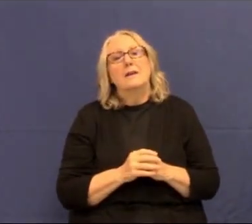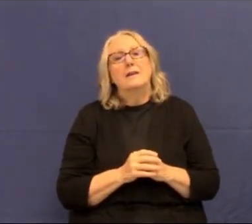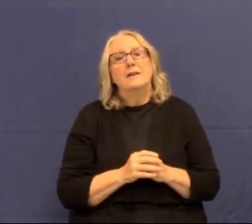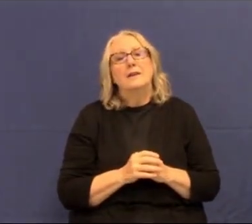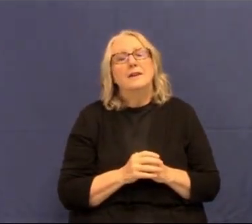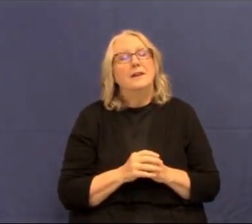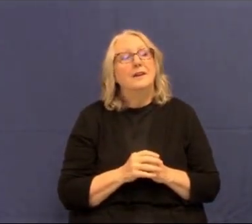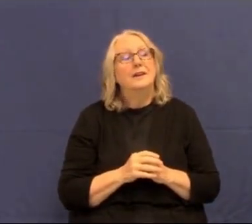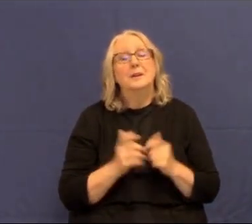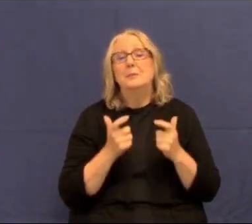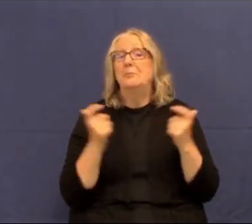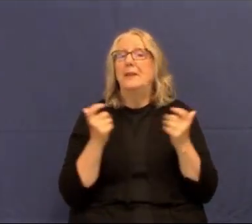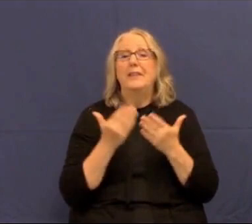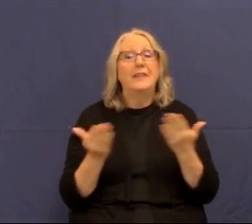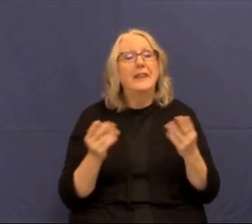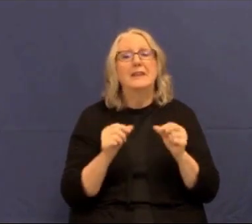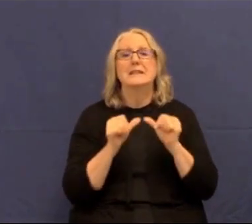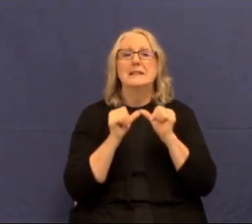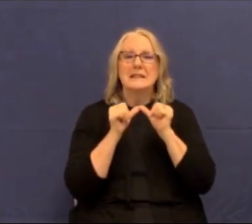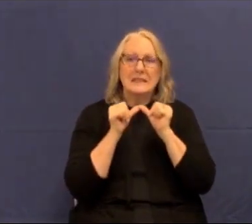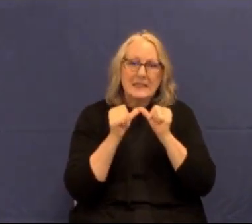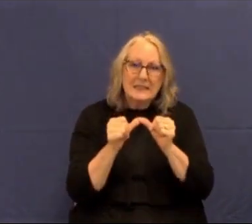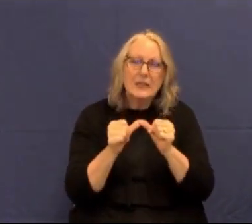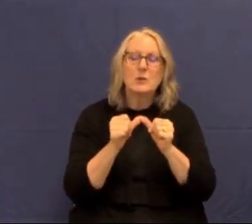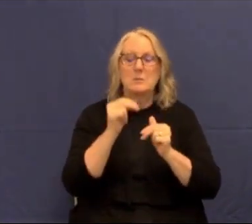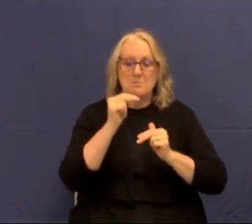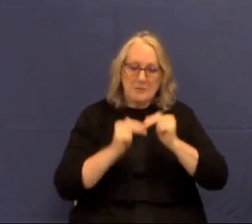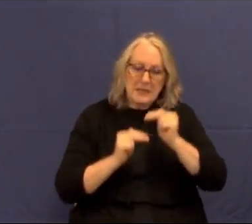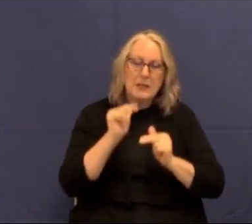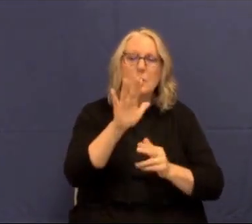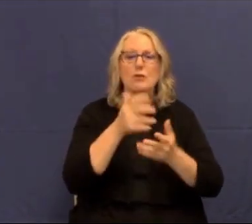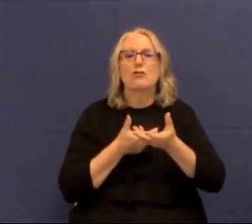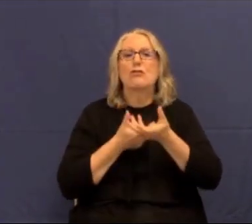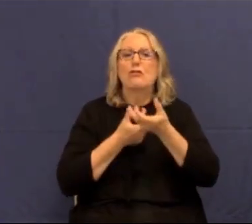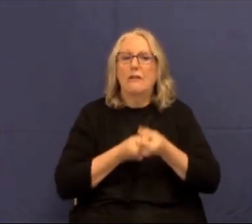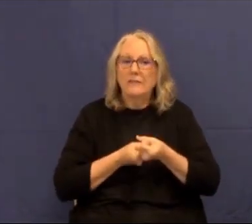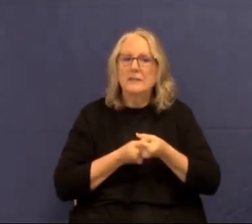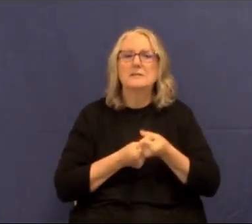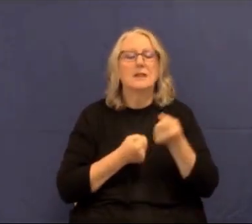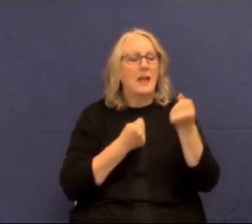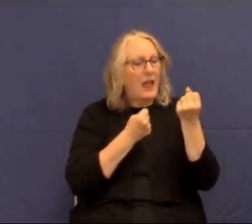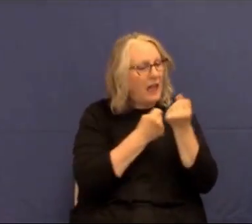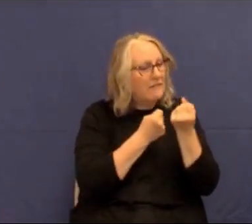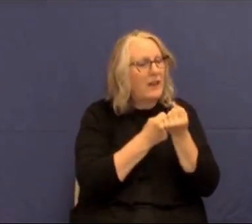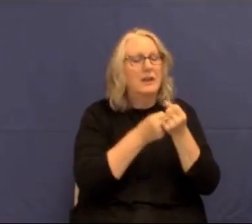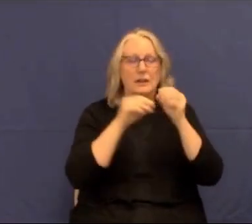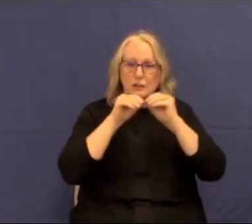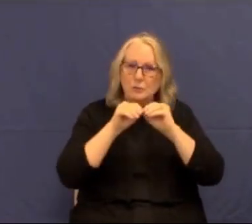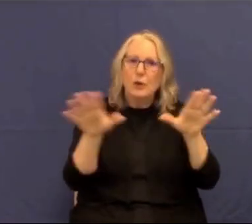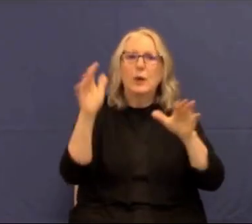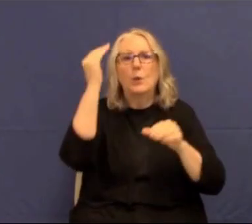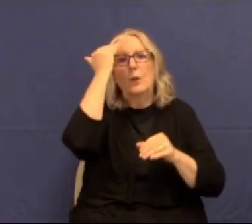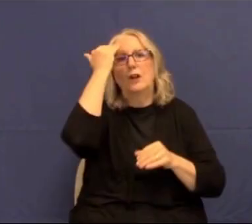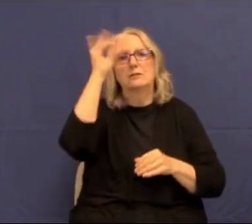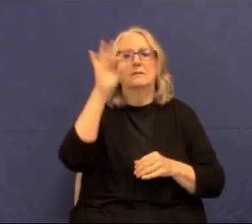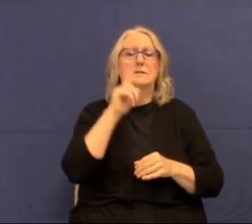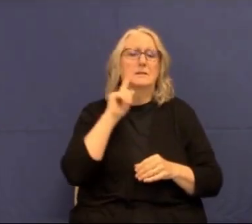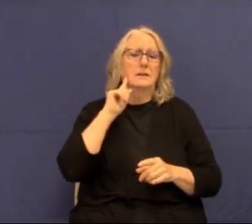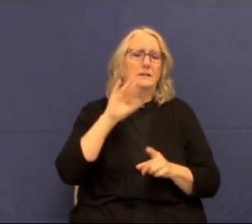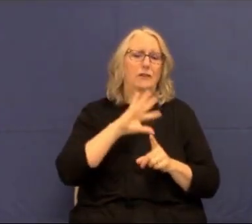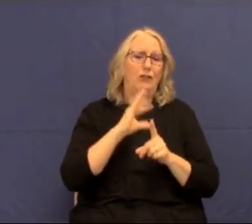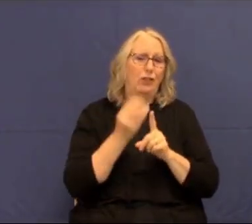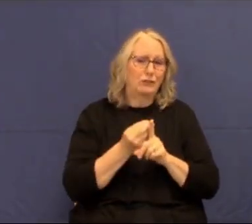But I think the big thing is just, continuing to just build that confidence, just to advocate and spread awareness of the deaf culture.